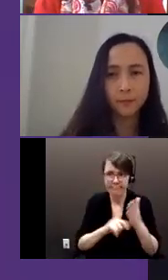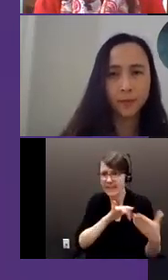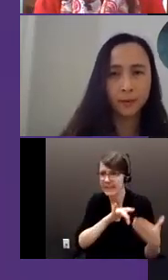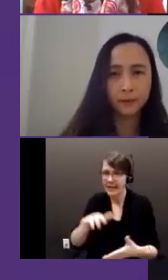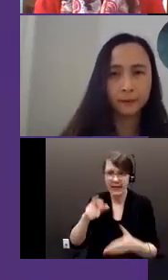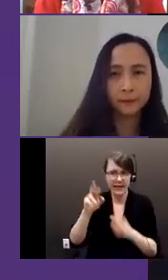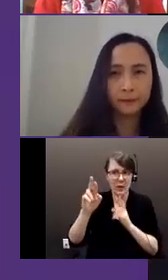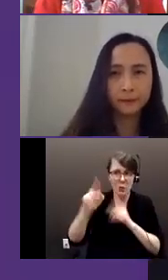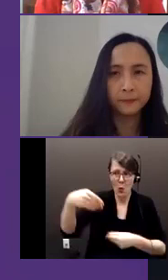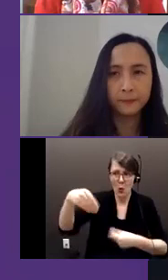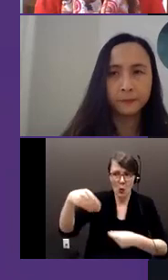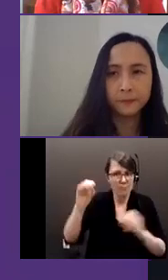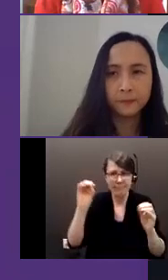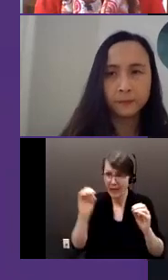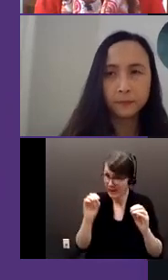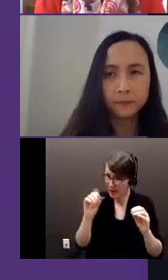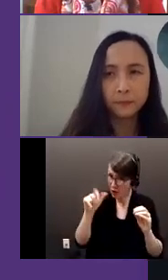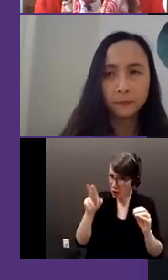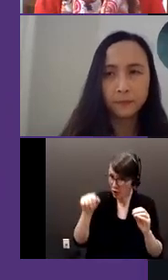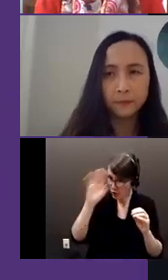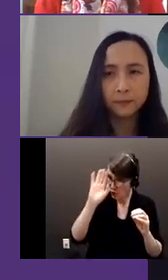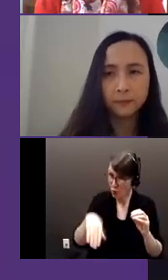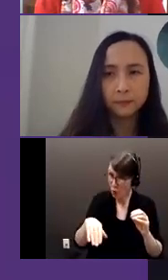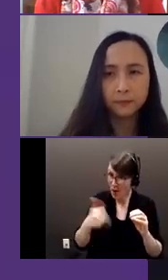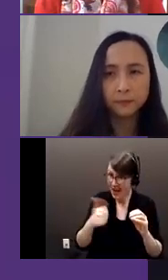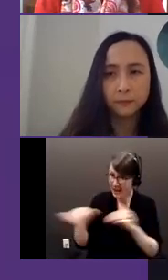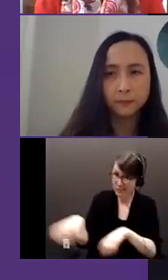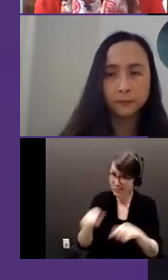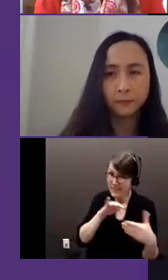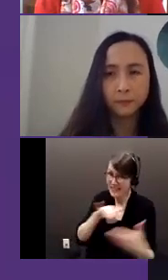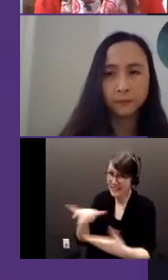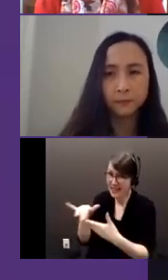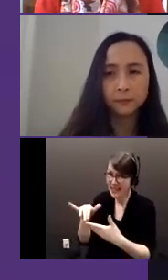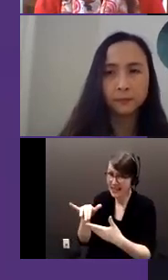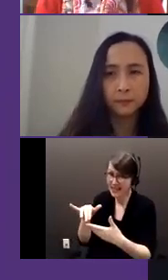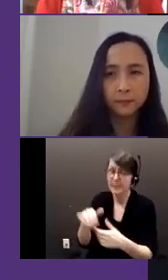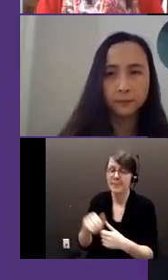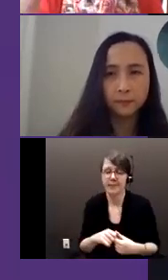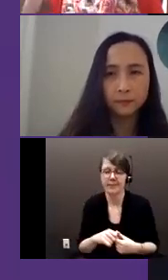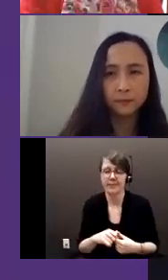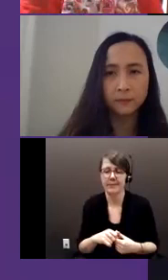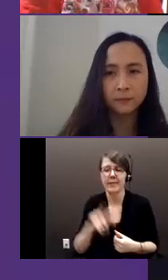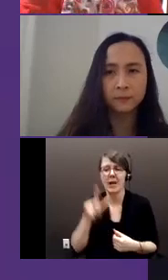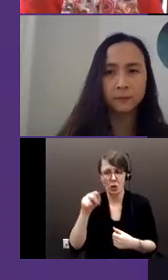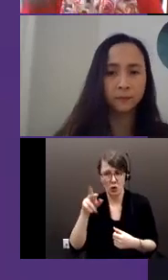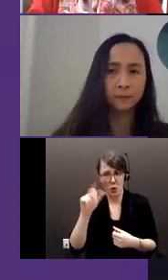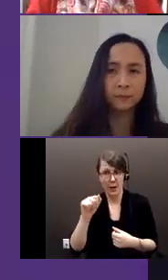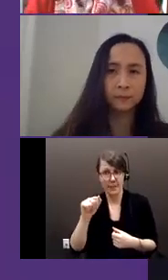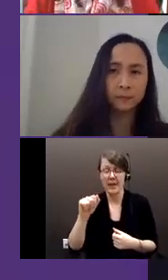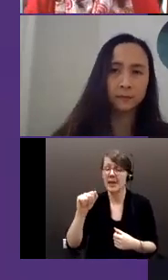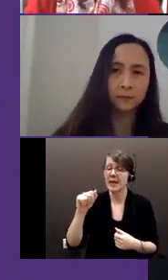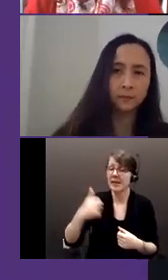know of any studies that have been done. Thanks, Lynn. So the Canadian Network for the Prevention of Elder Abuse did